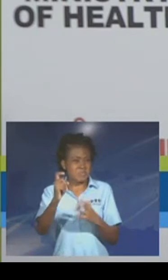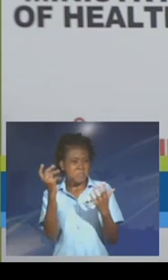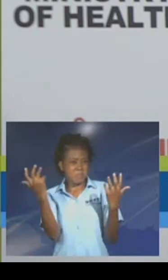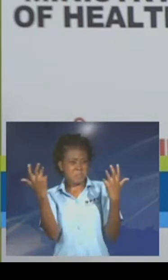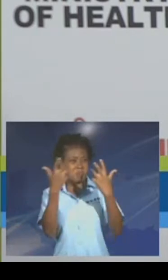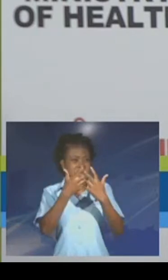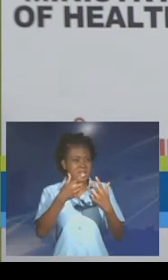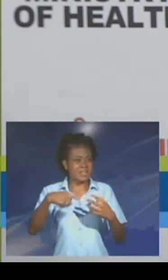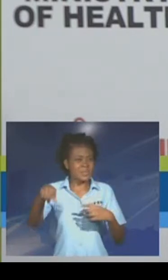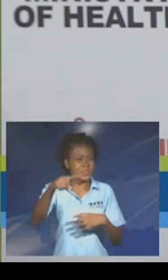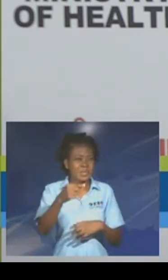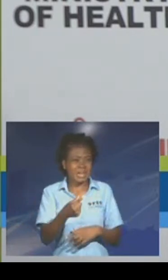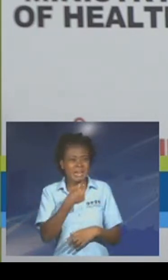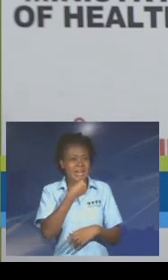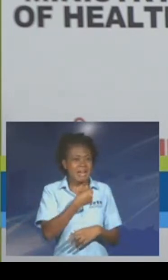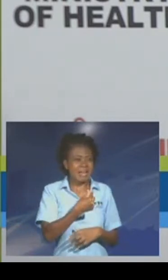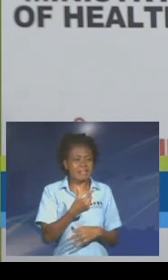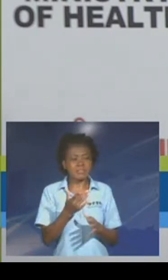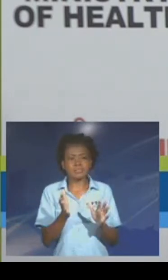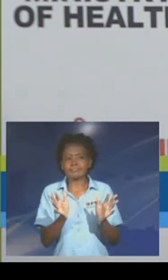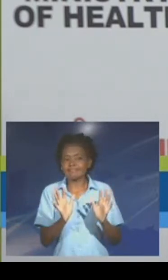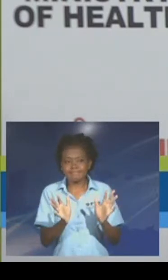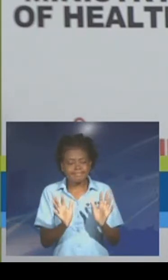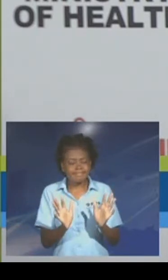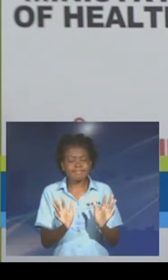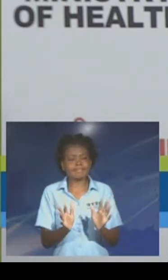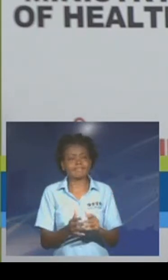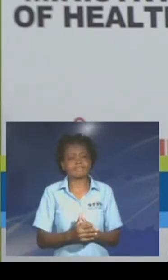until all of us are safe.